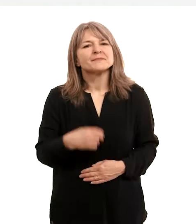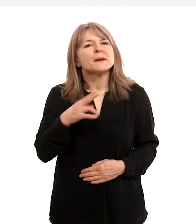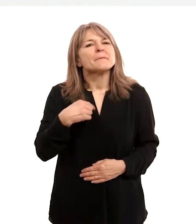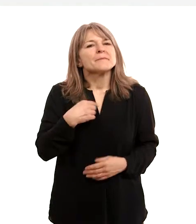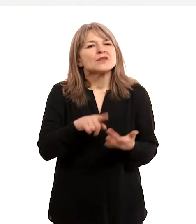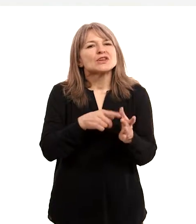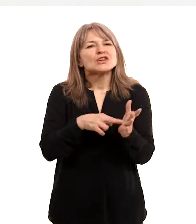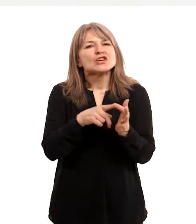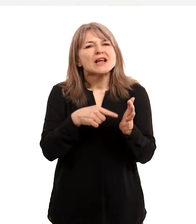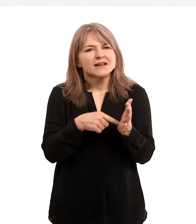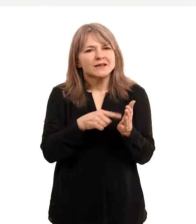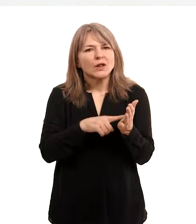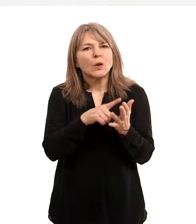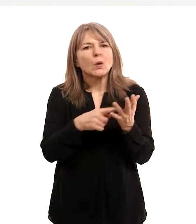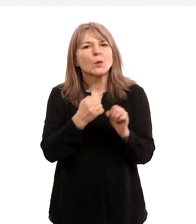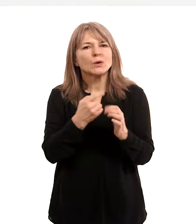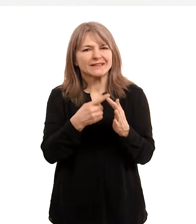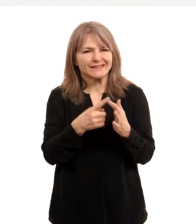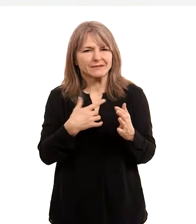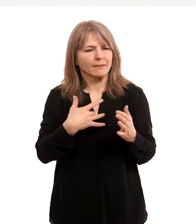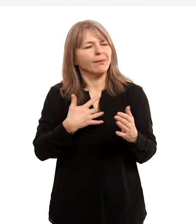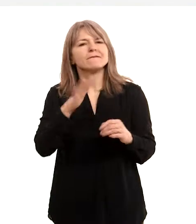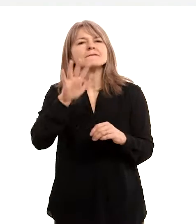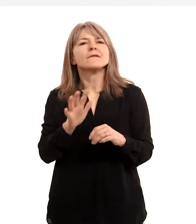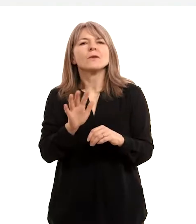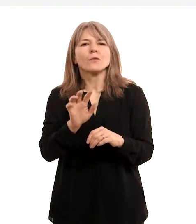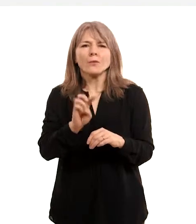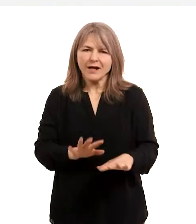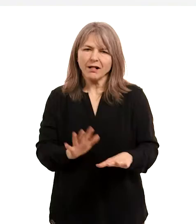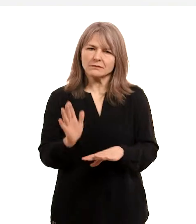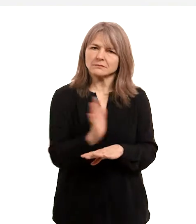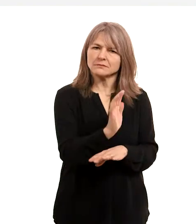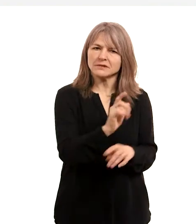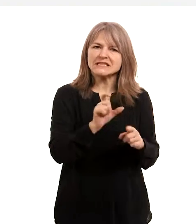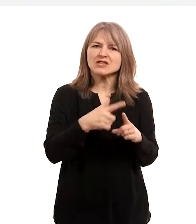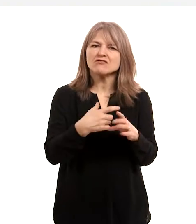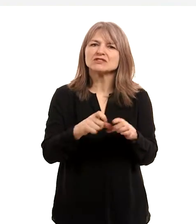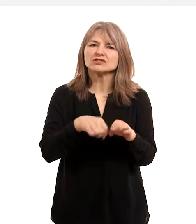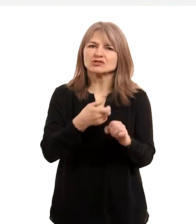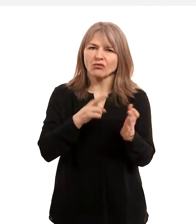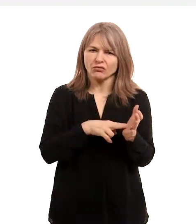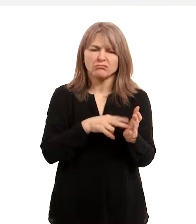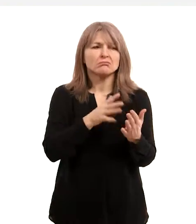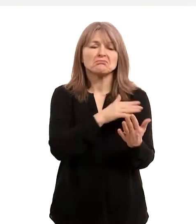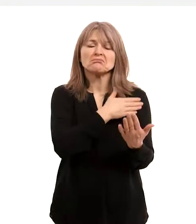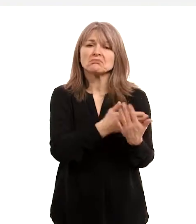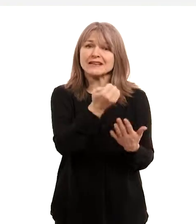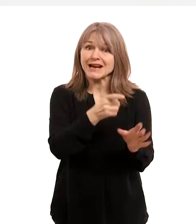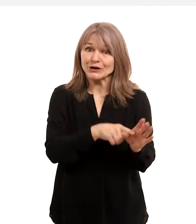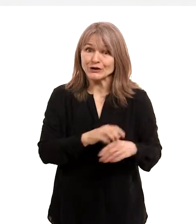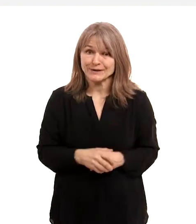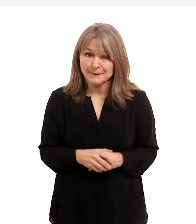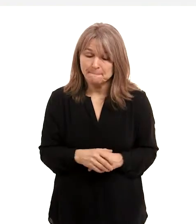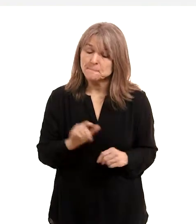Well, my name's Janet Luigi, and I lived in Ceredigion for the last 10 years. I had a wonderful career